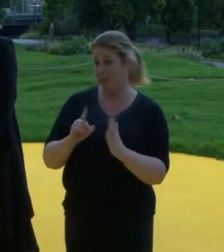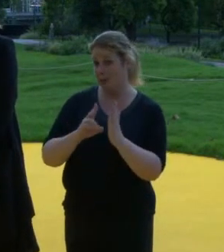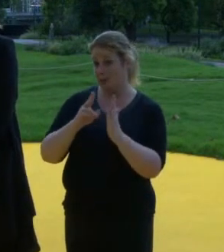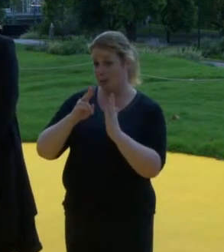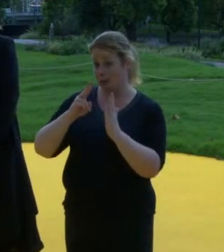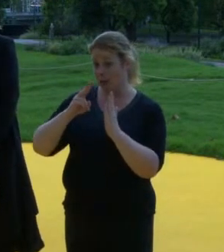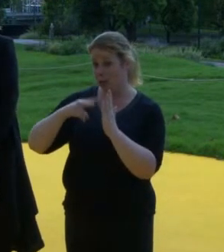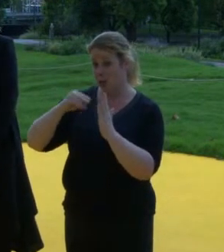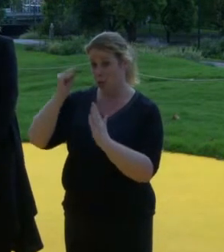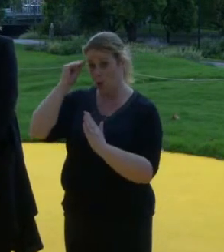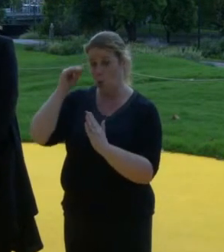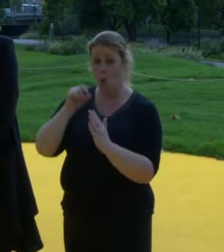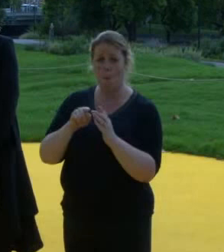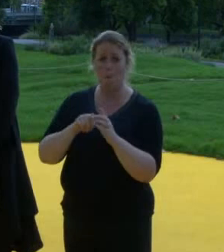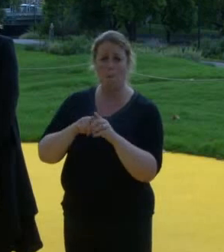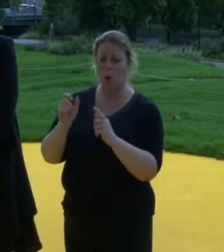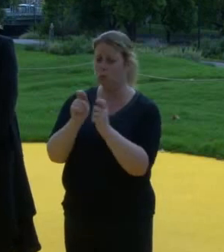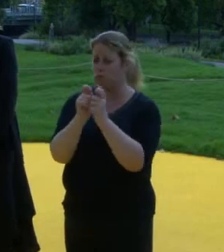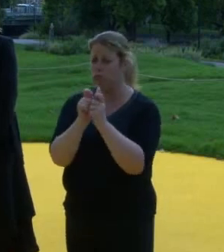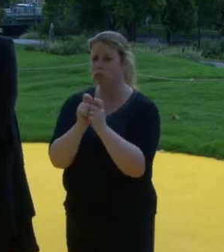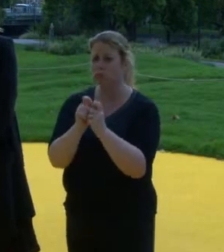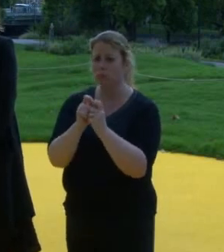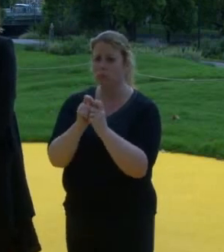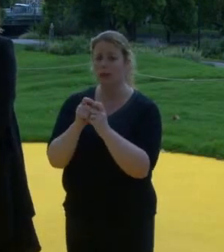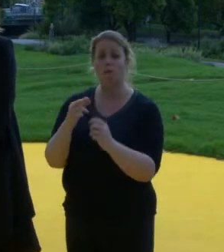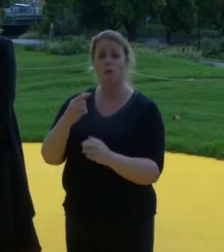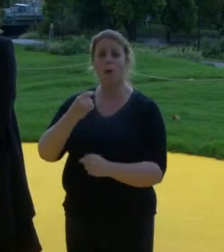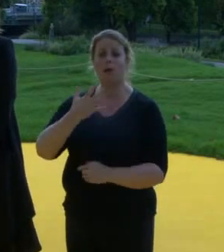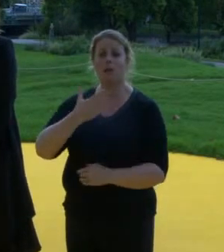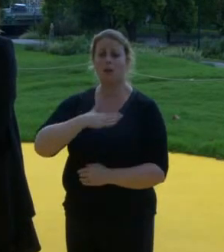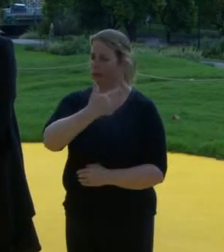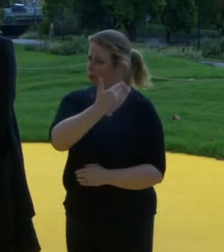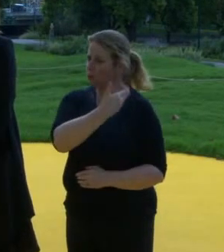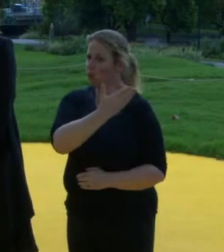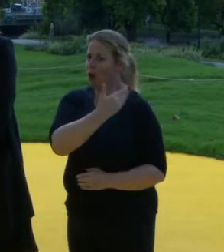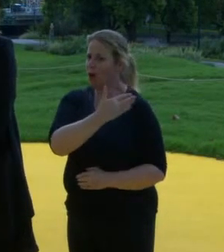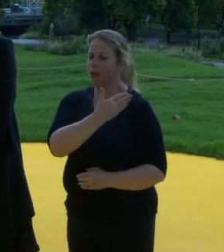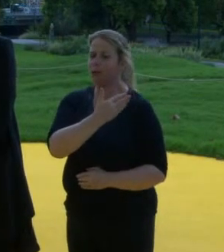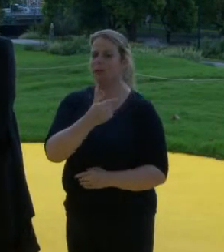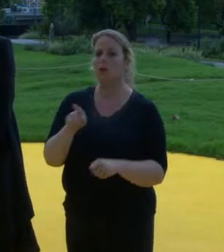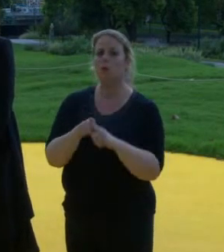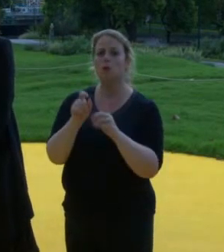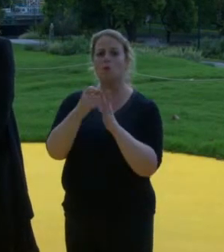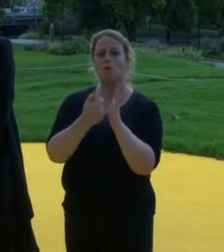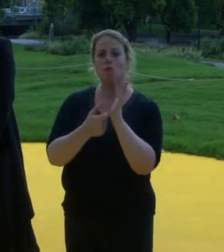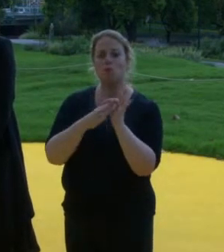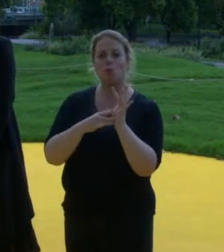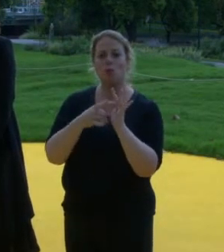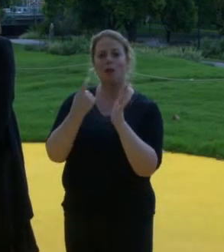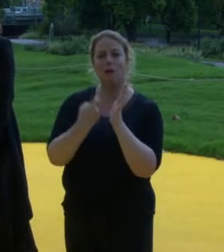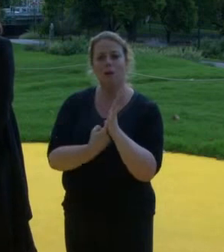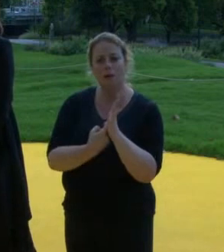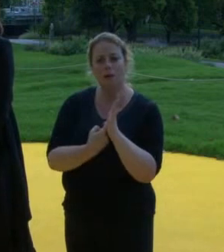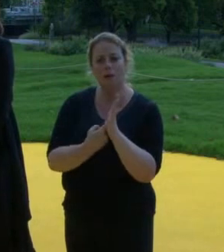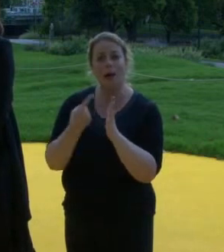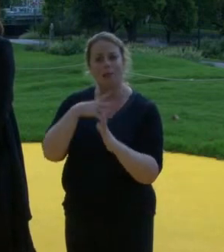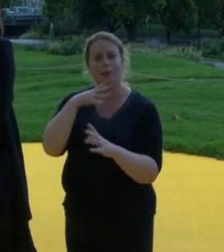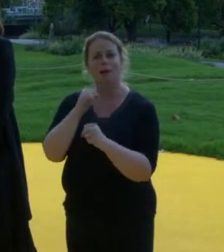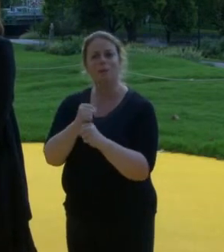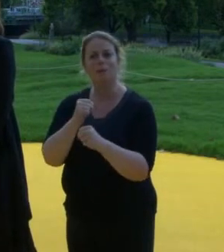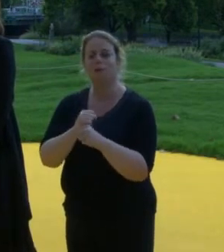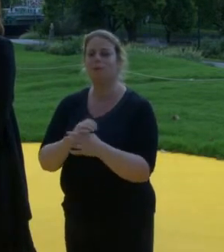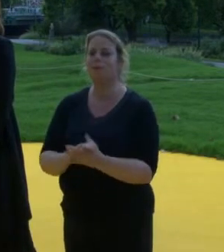award in the country and is a point of great pride for me, for the Premier and our government. It is also an important